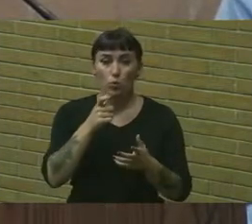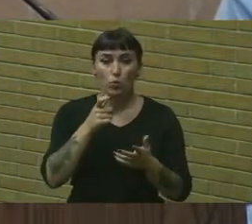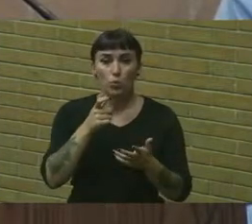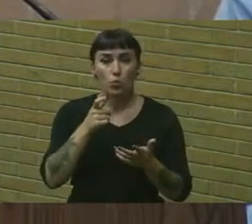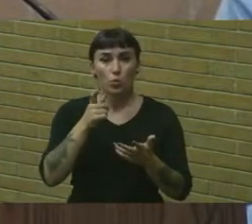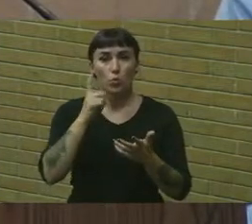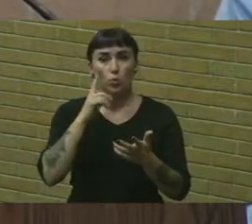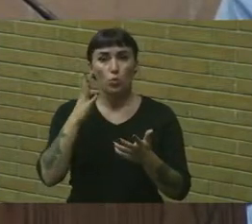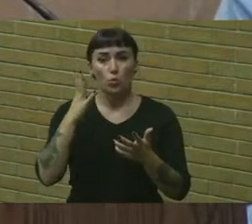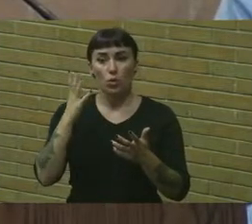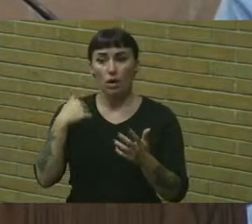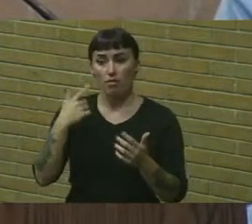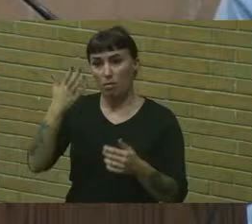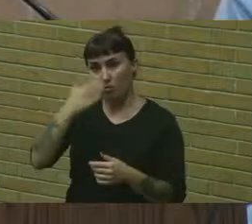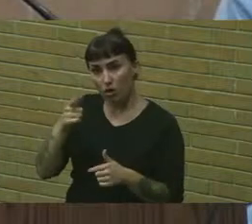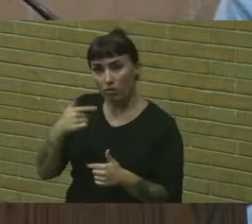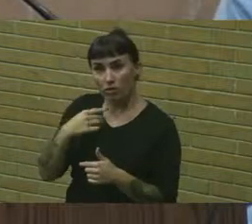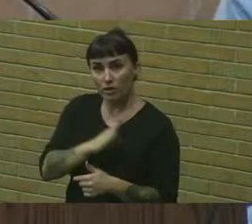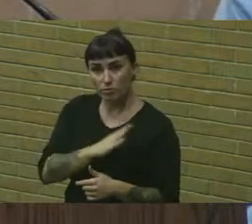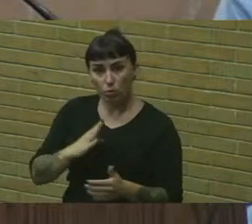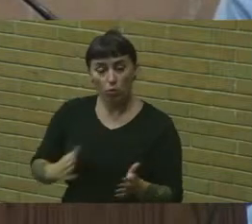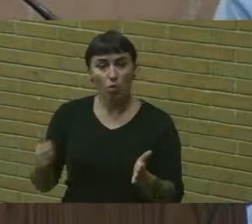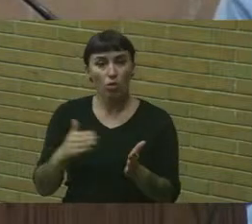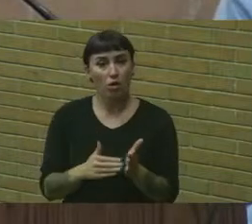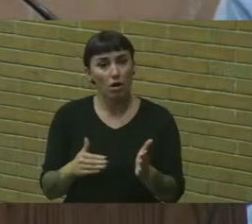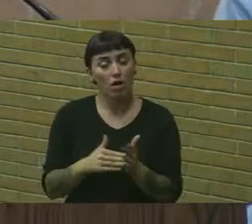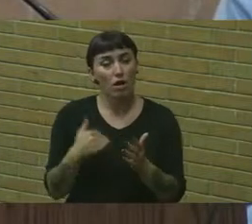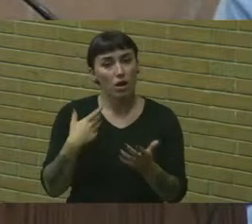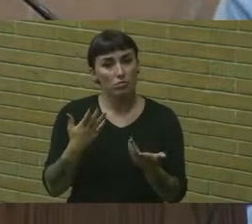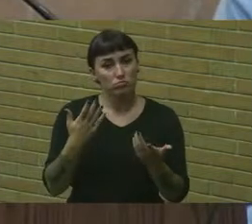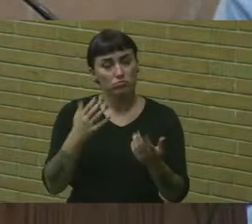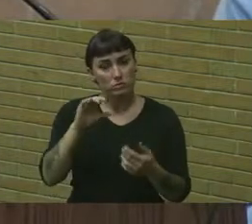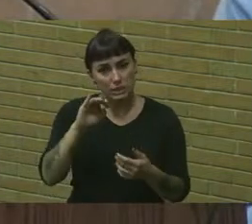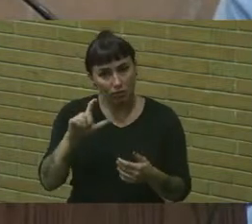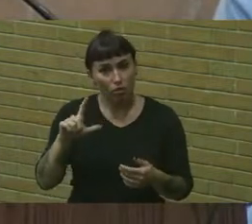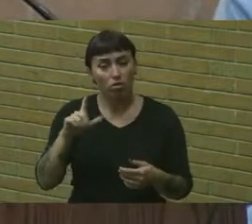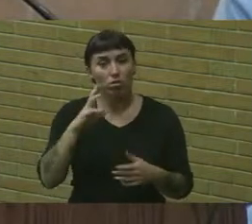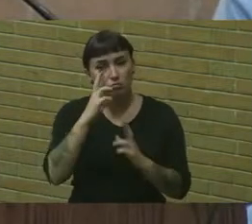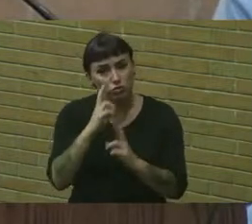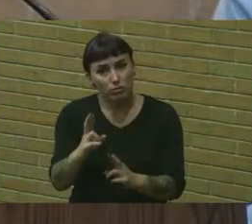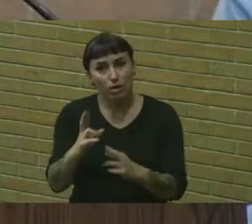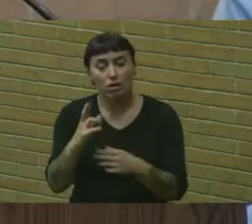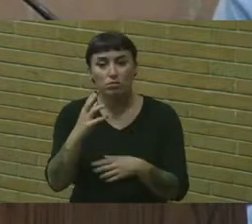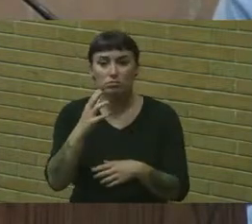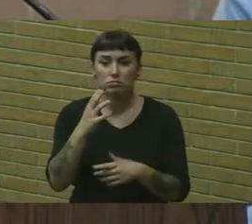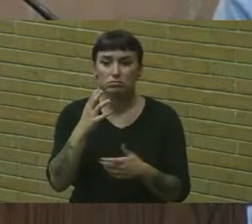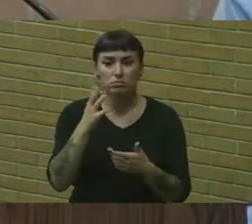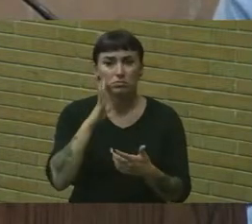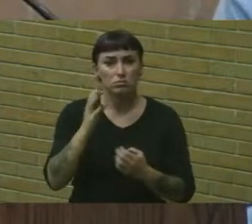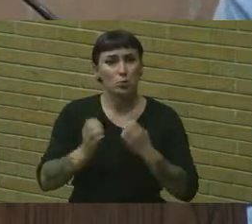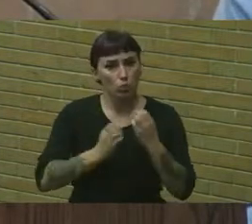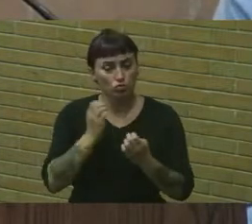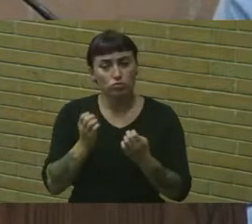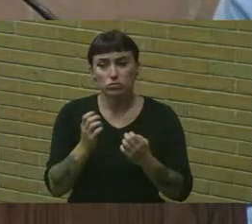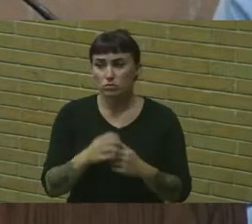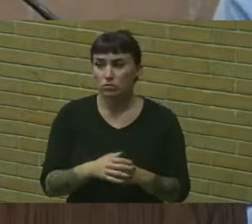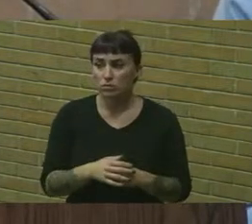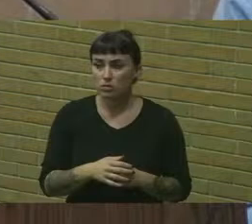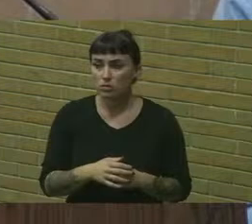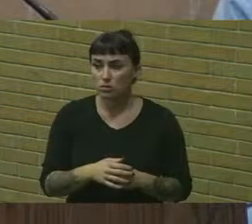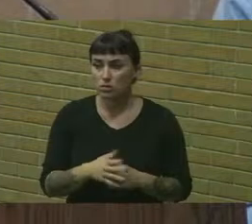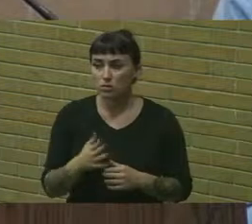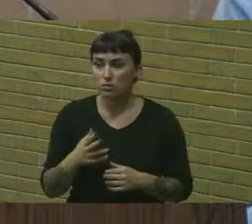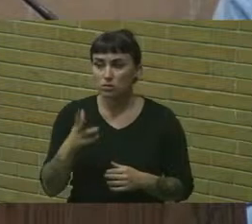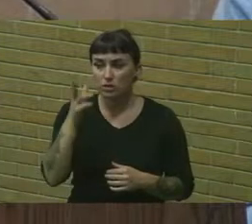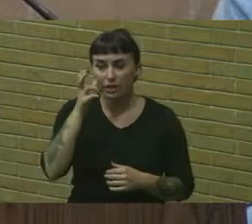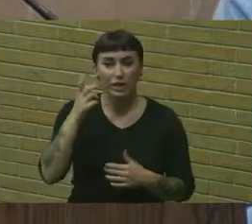board time and again do it with civility, with respect, and with emotion, so you can hear it in my